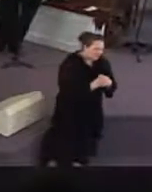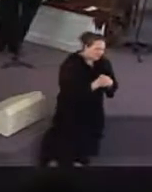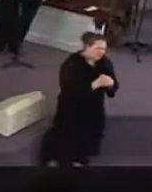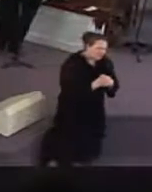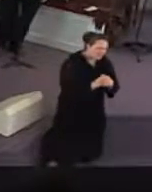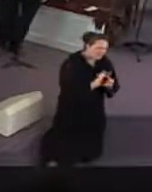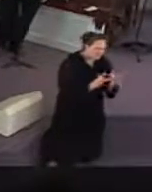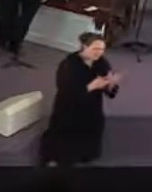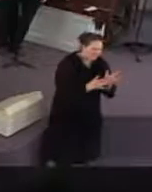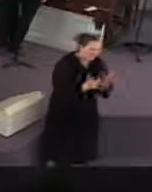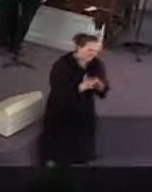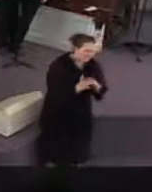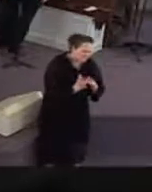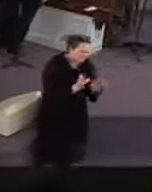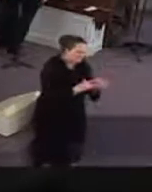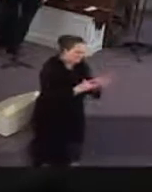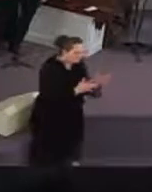Jesus.